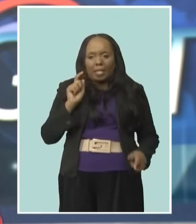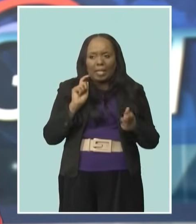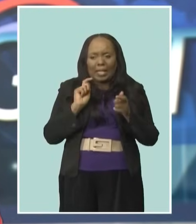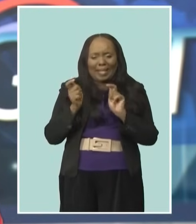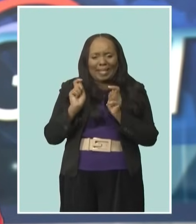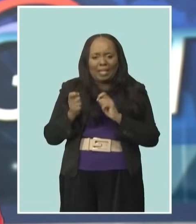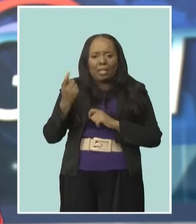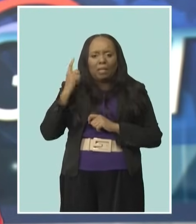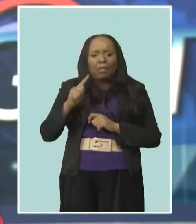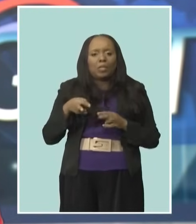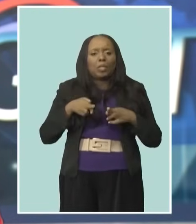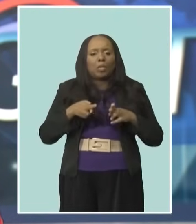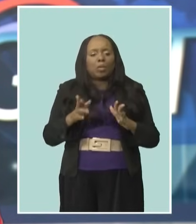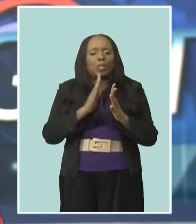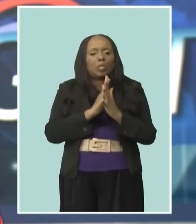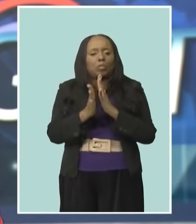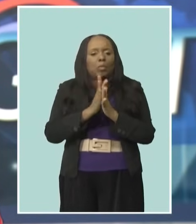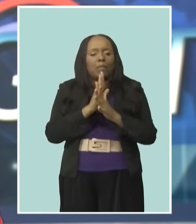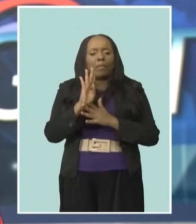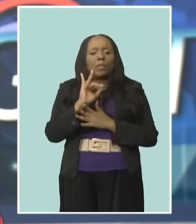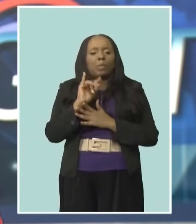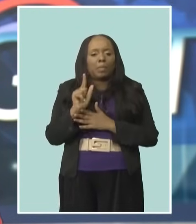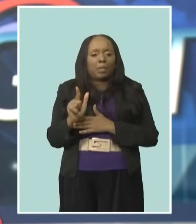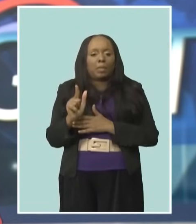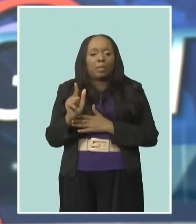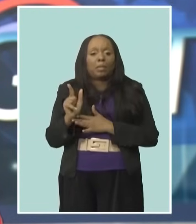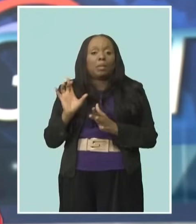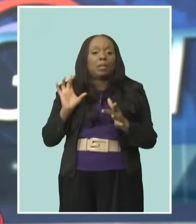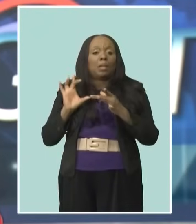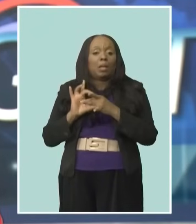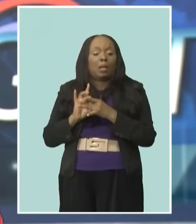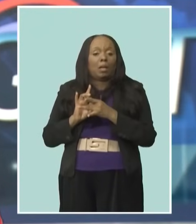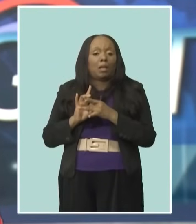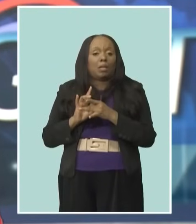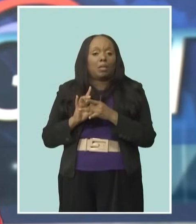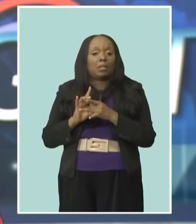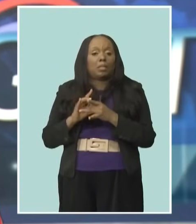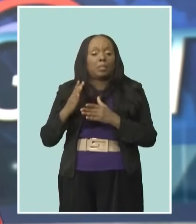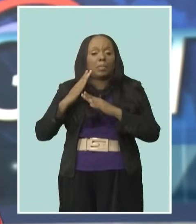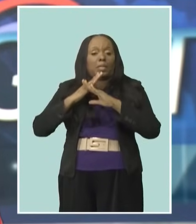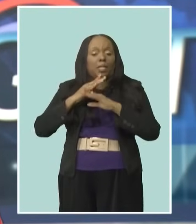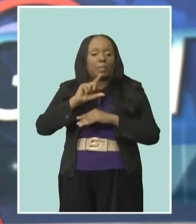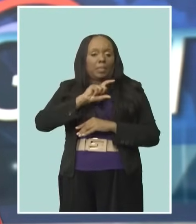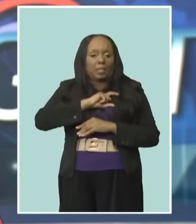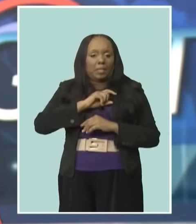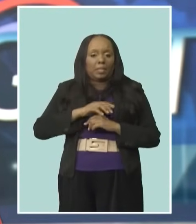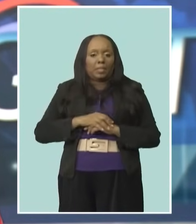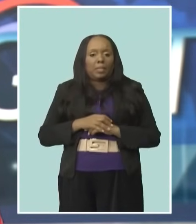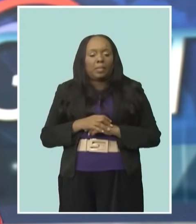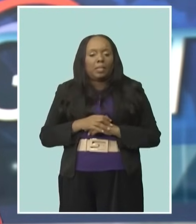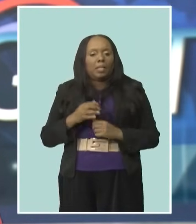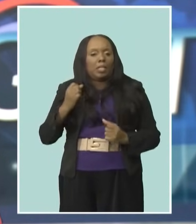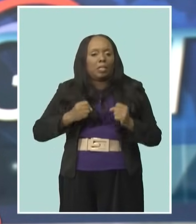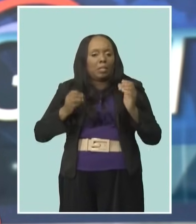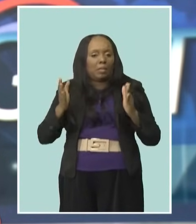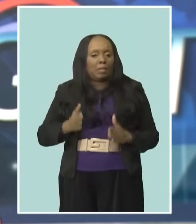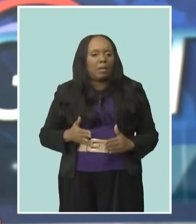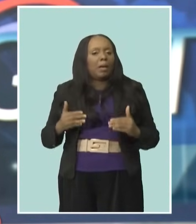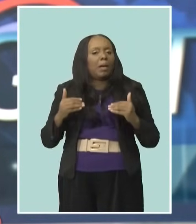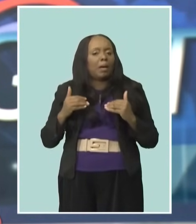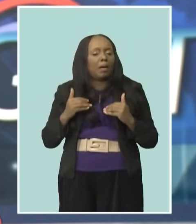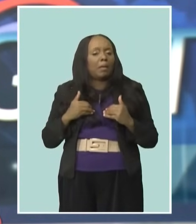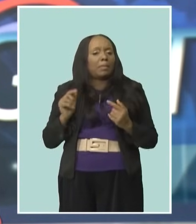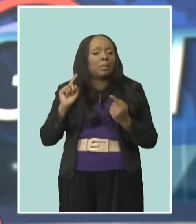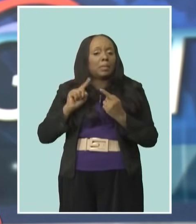address tint are for the protection of the island's police service. Motorists have until September 1st before the new vehicle